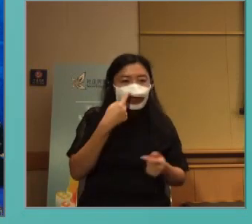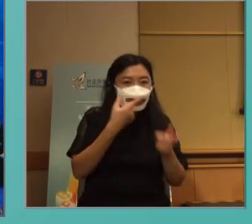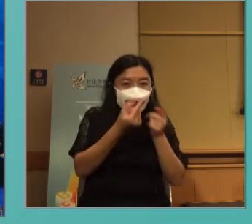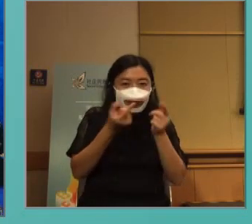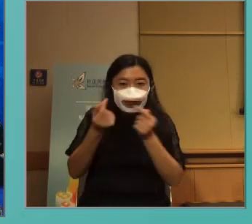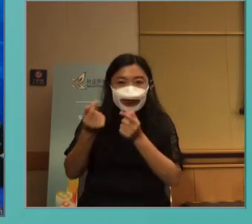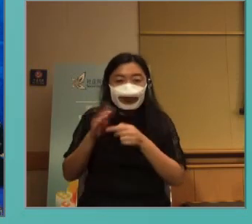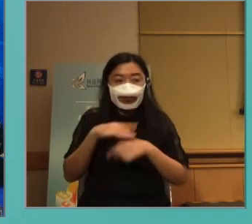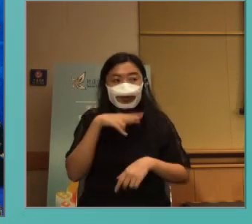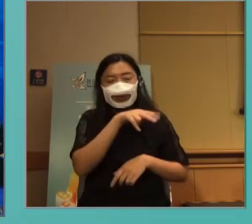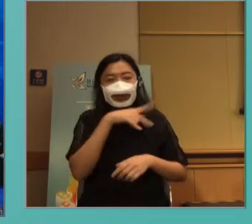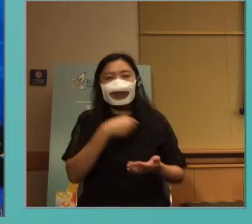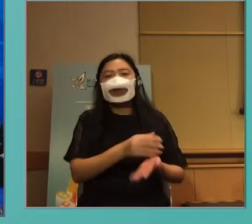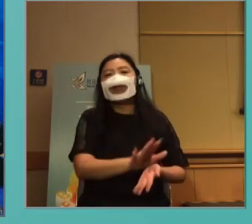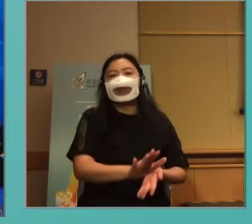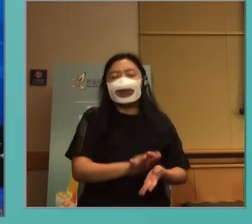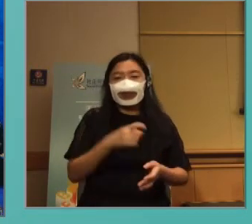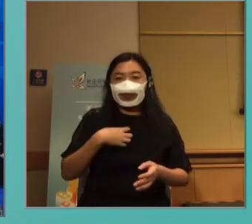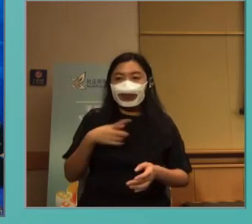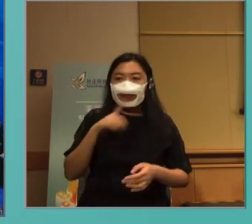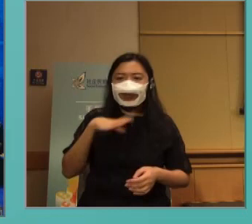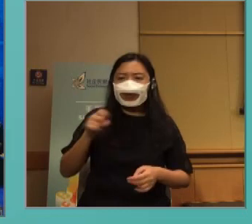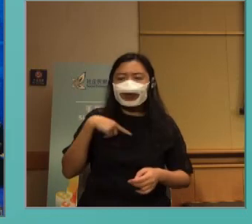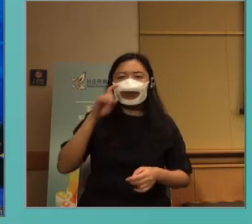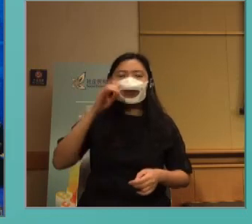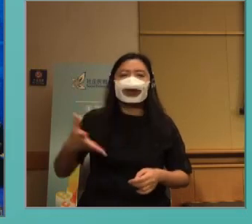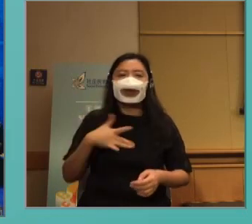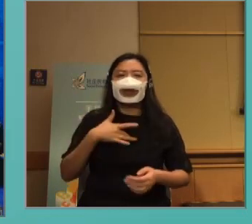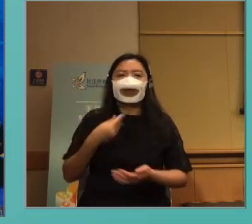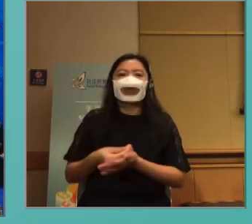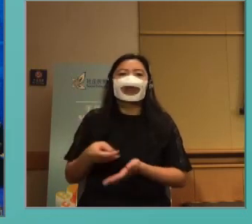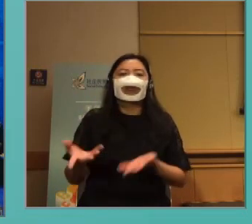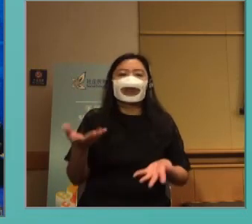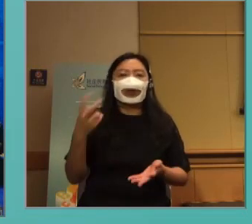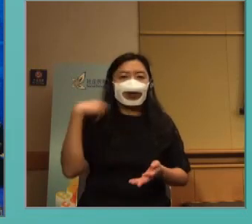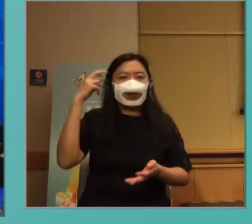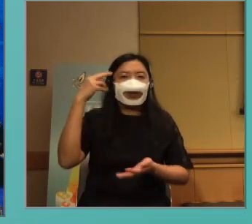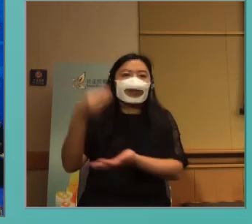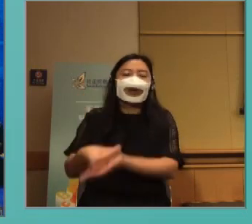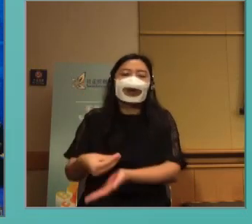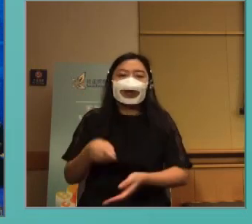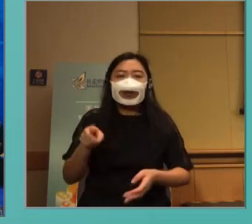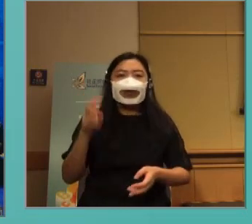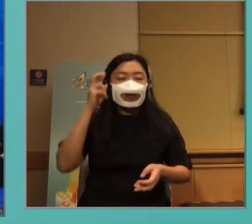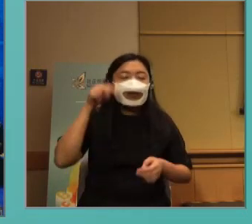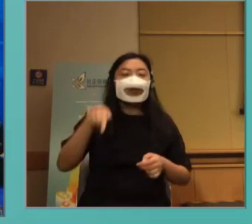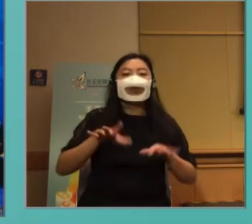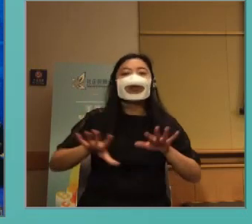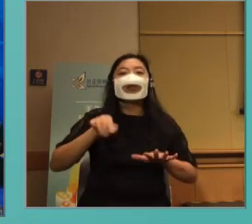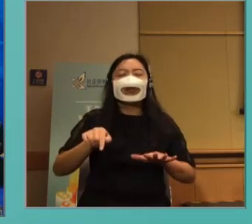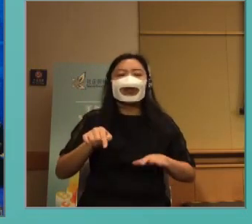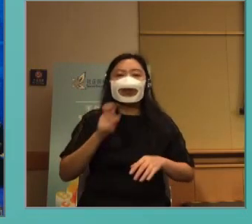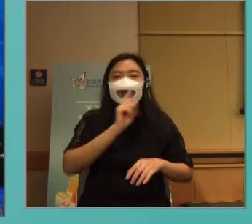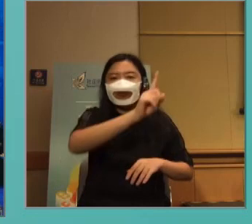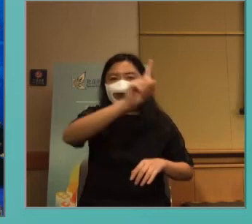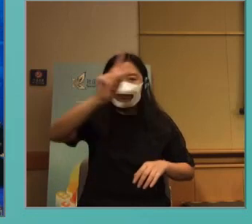value of that utility, then maybe you want to sell it. So like these are the inherent risks for any layman coming into the